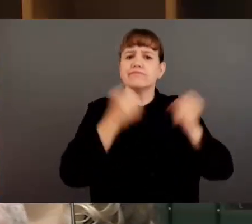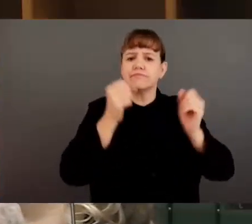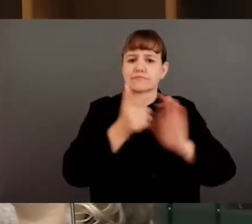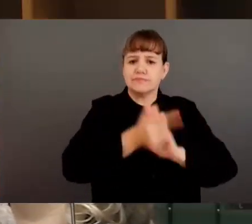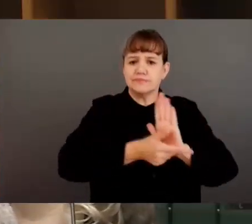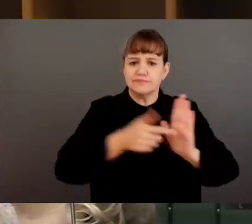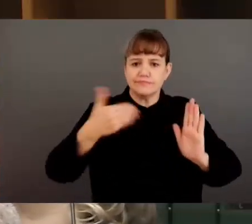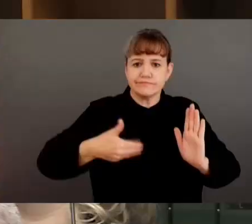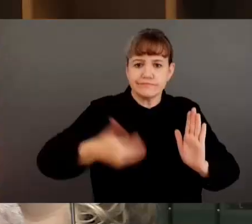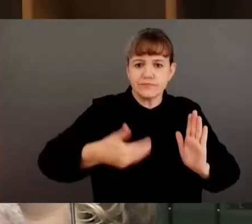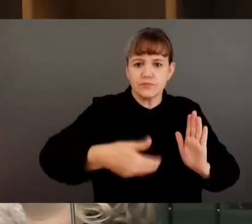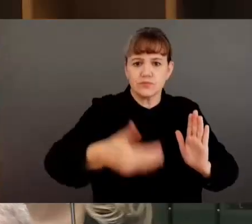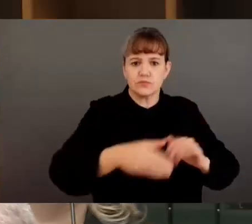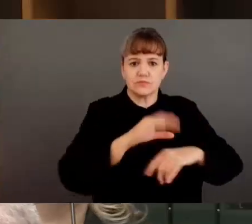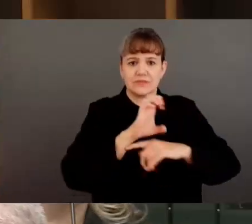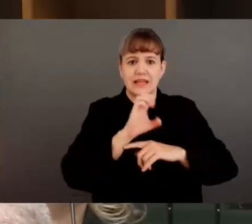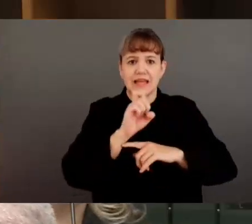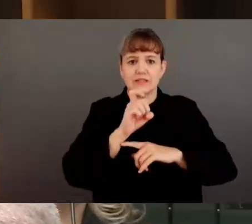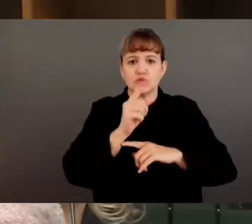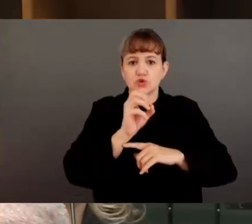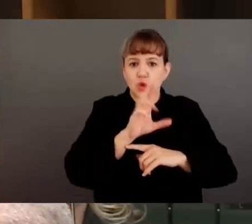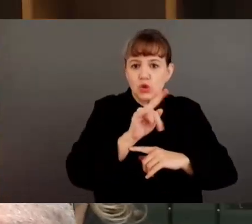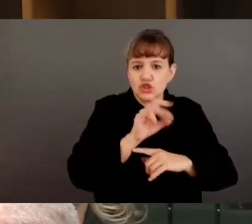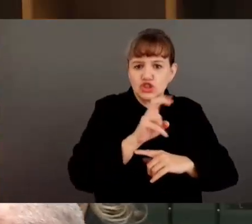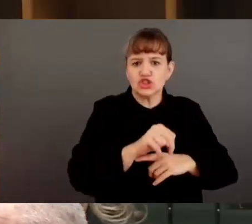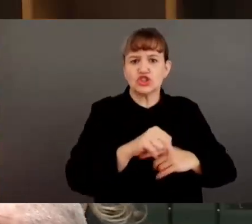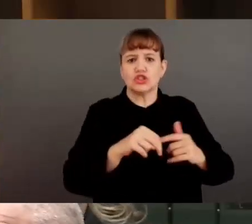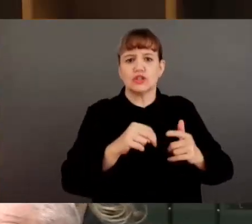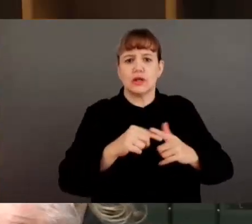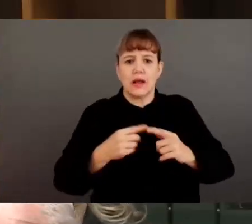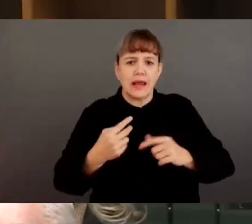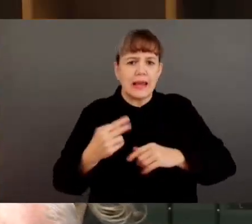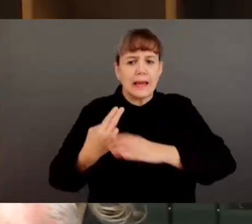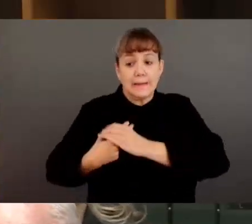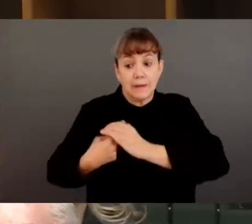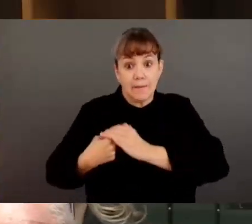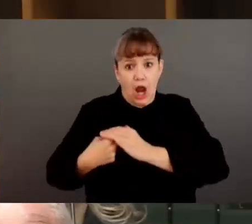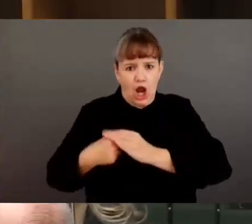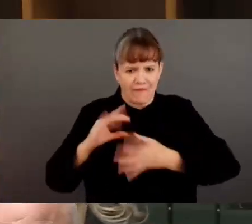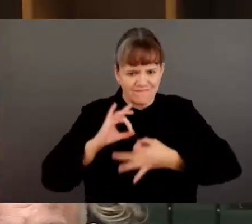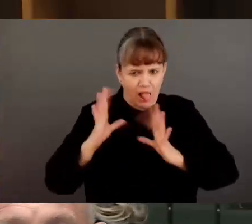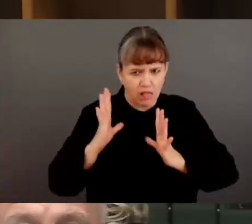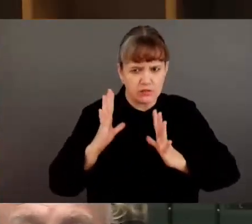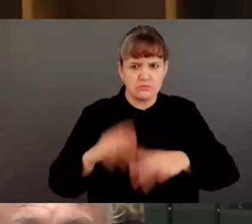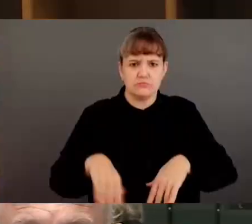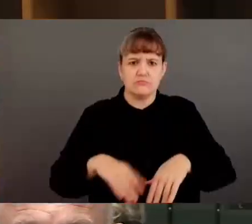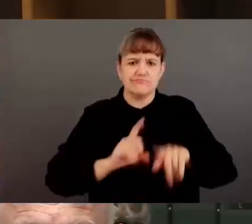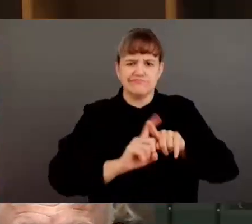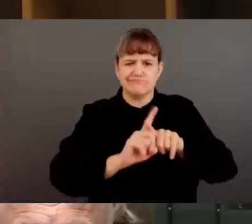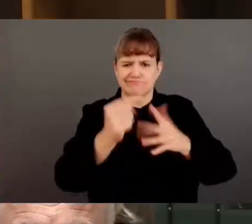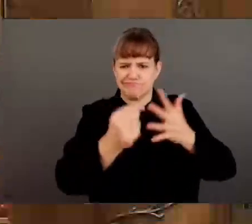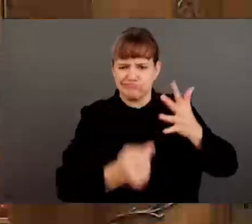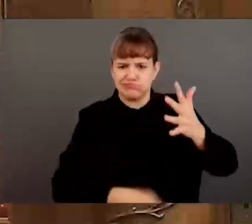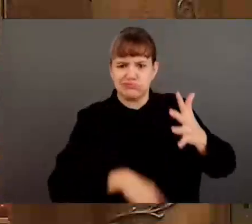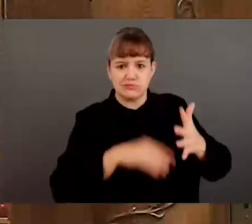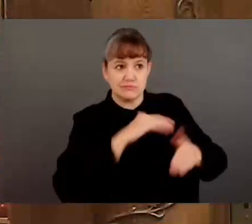our communities safe. We've been advocating and leading on this, Mr. Speaker, and we'll keep doing that work.